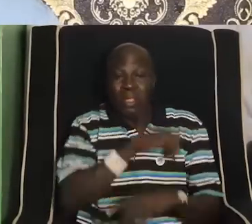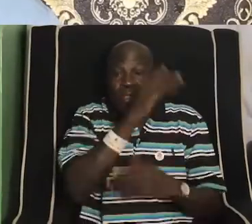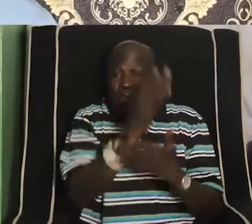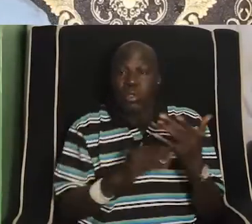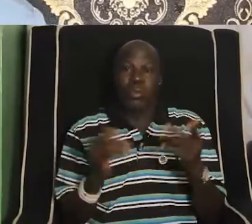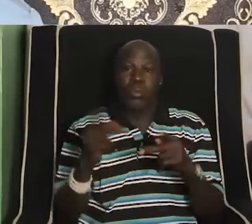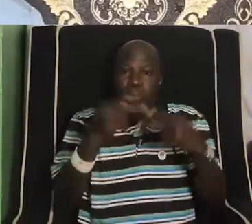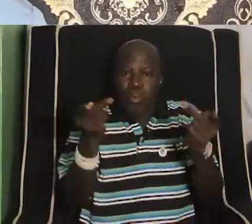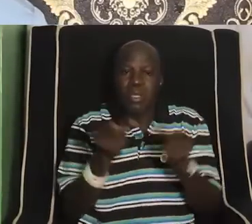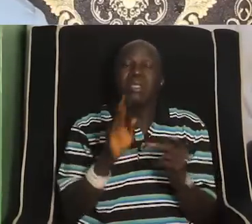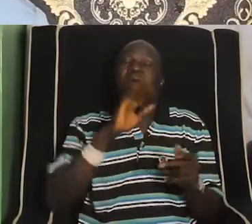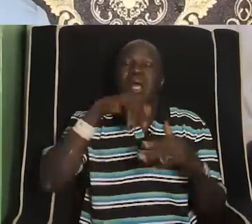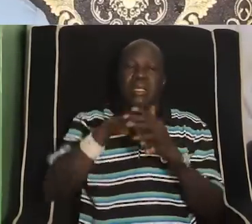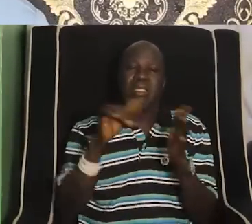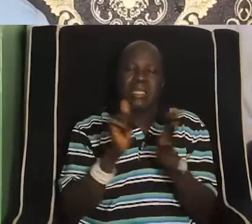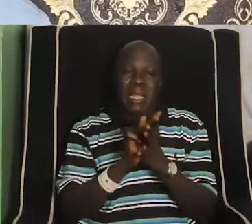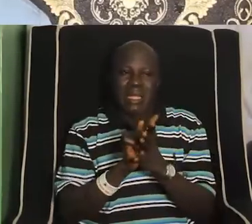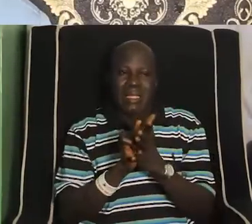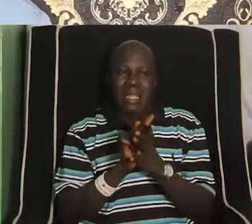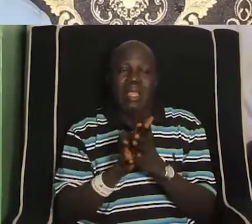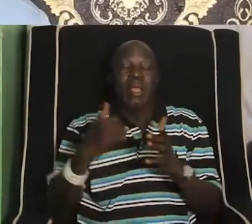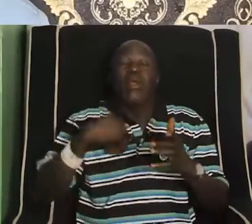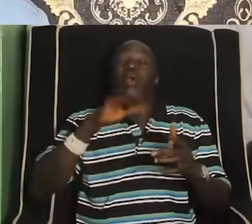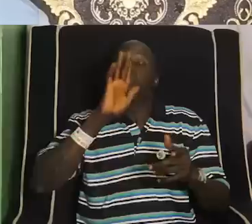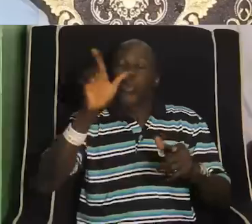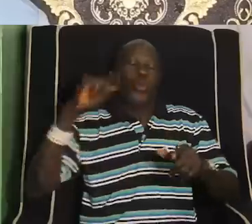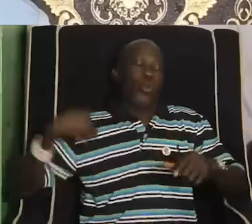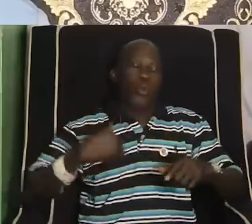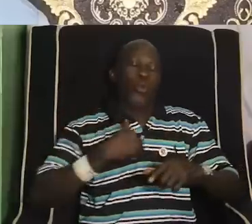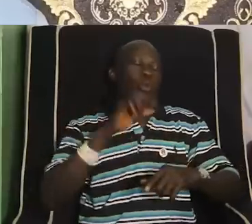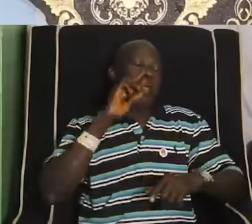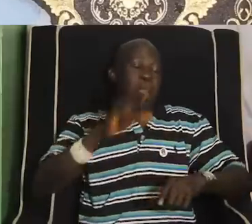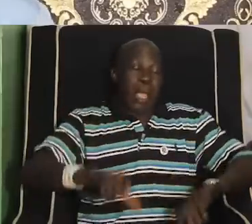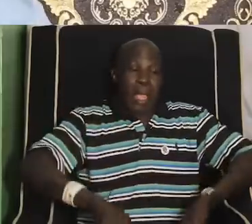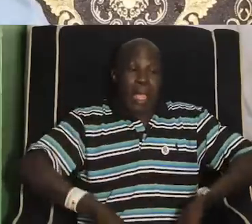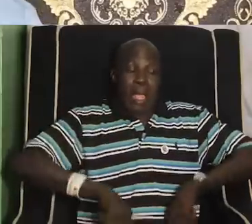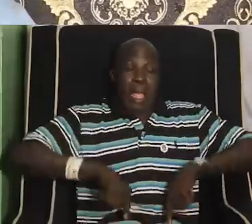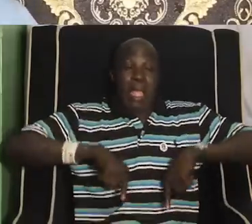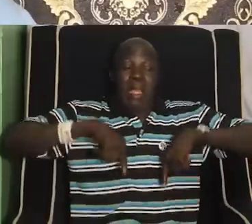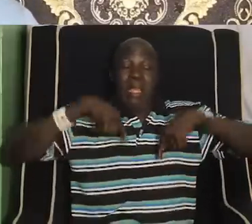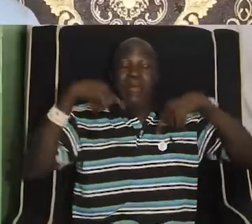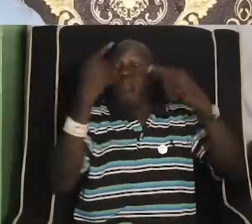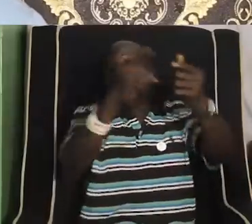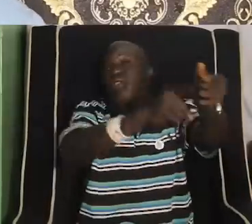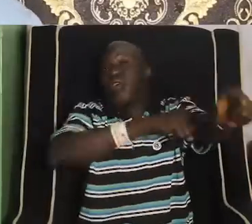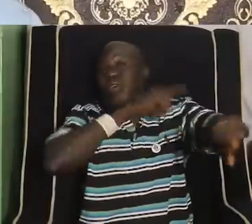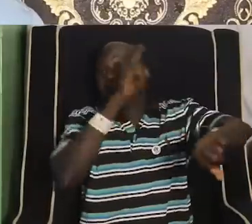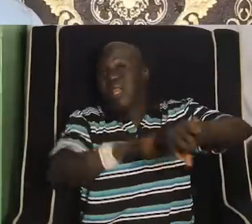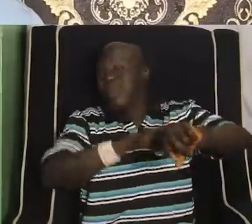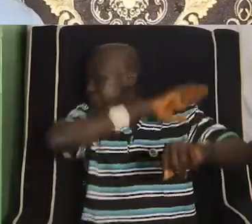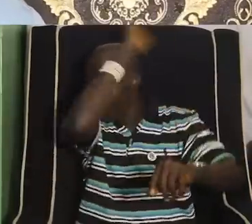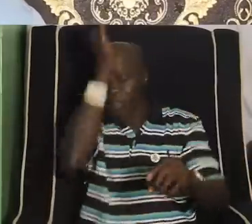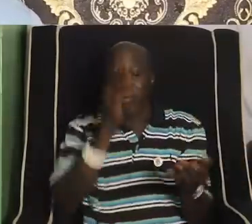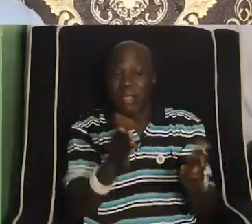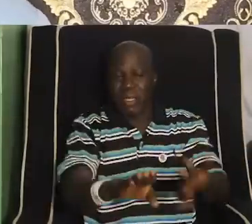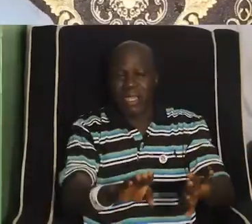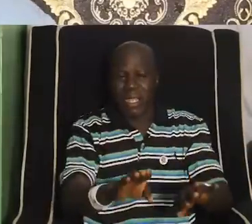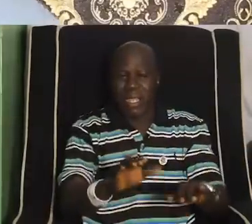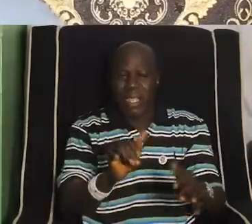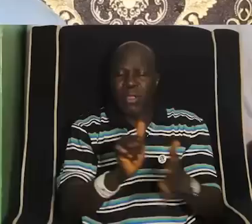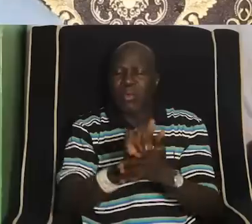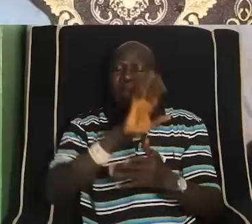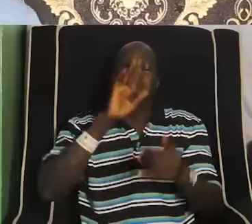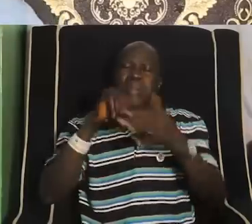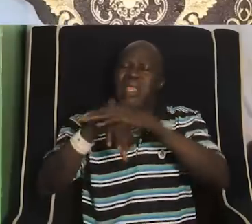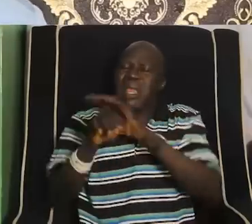they pay. And there is a place that. Ati pe. We will live long and we will never die. You will live like the